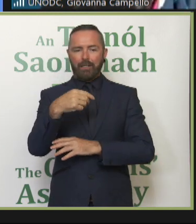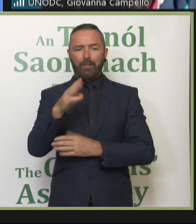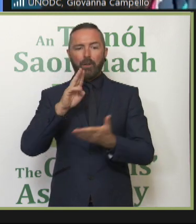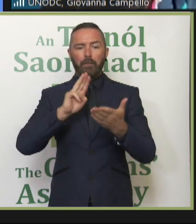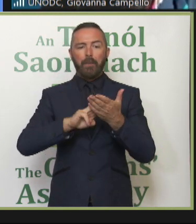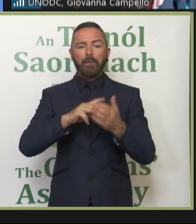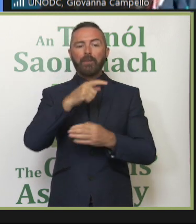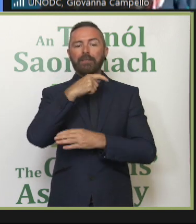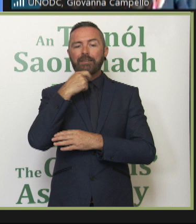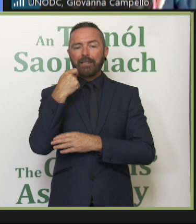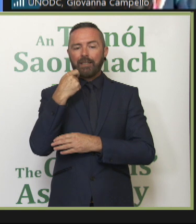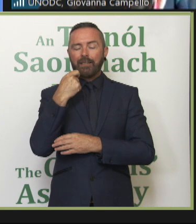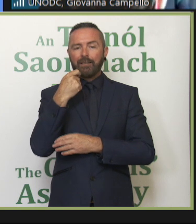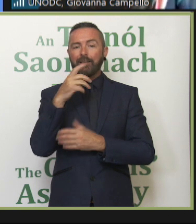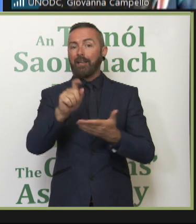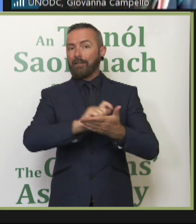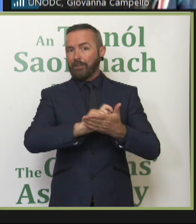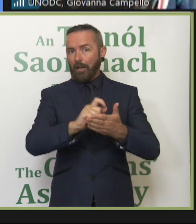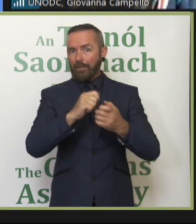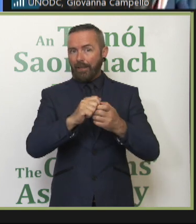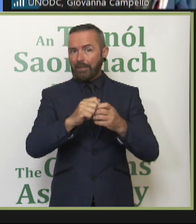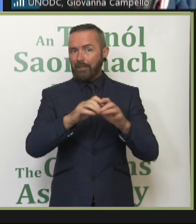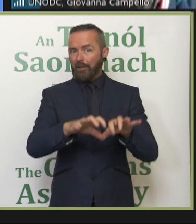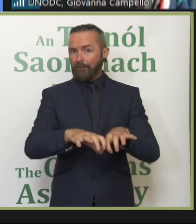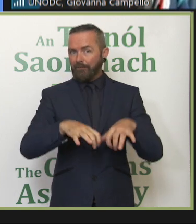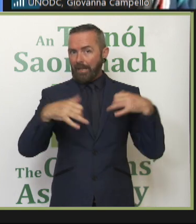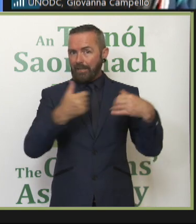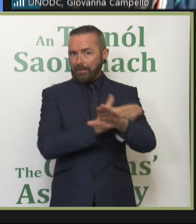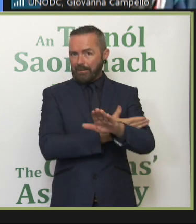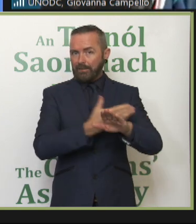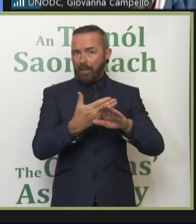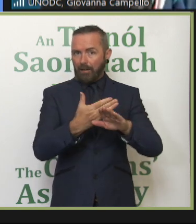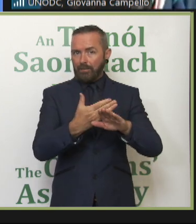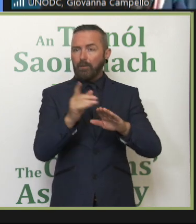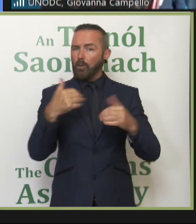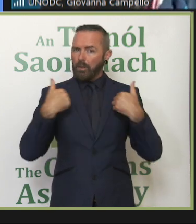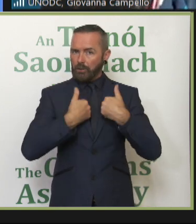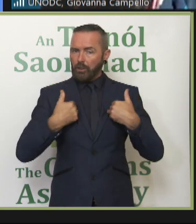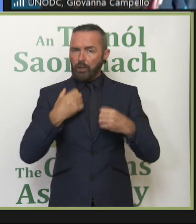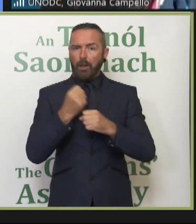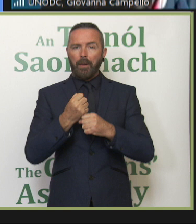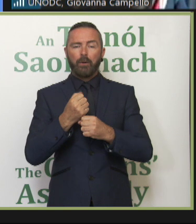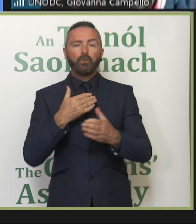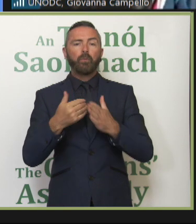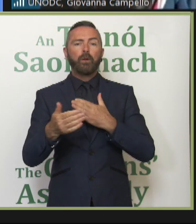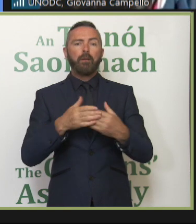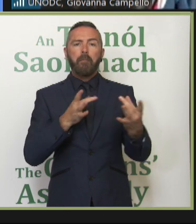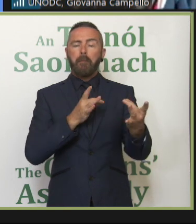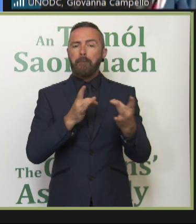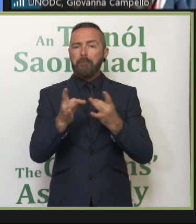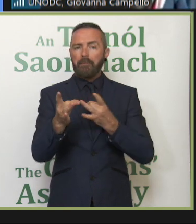that signed the conventions at the very beginning were concerned with